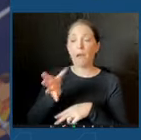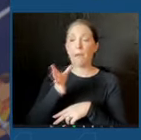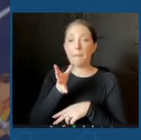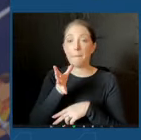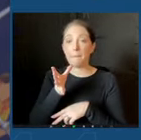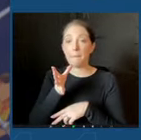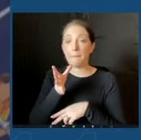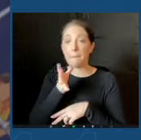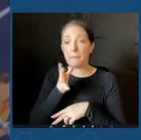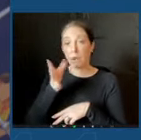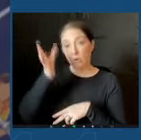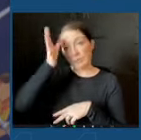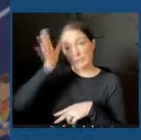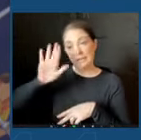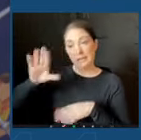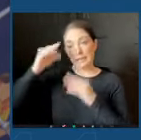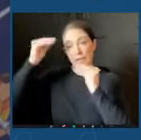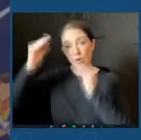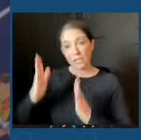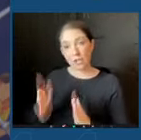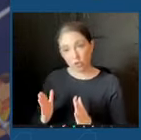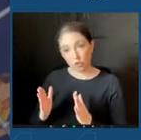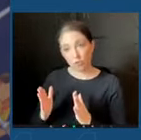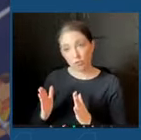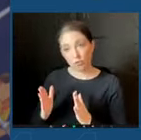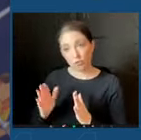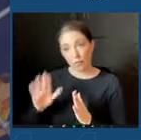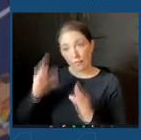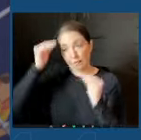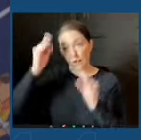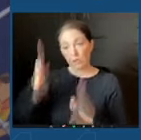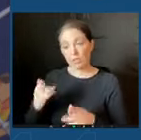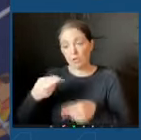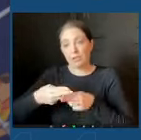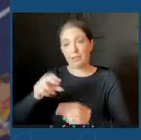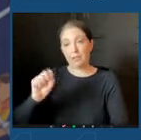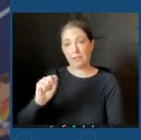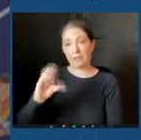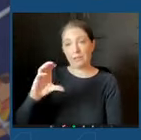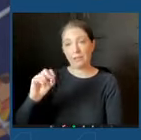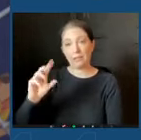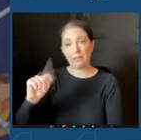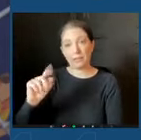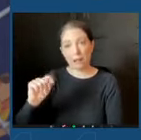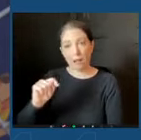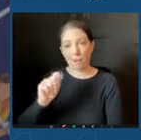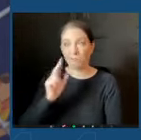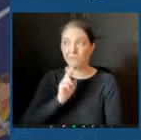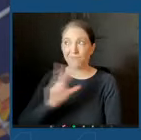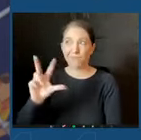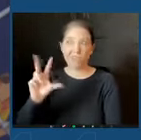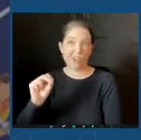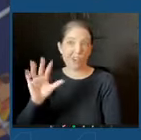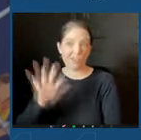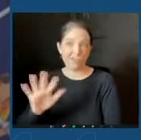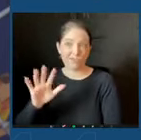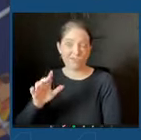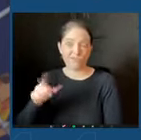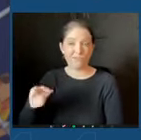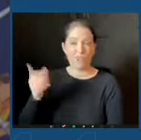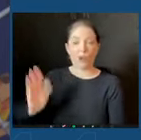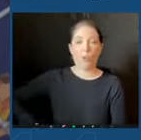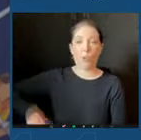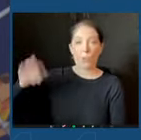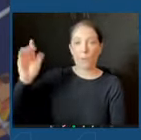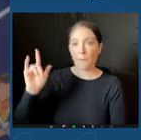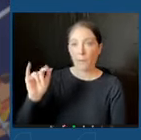teacher. Their teacher was Scott, a young man, maybe 30 years old, was a teacher at that school. He grew up on Long Island, moved